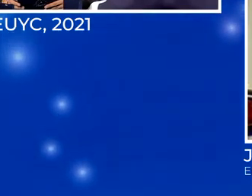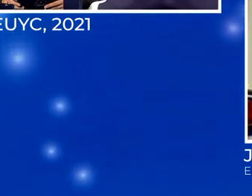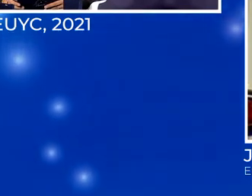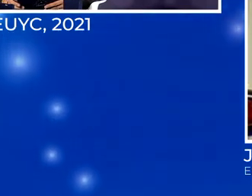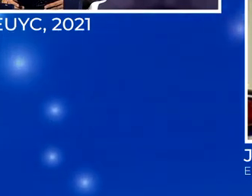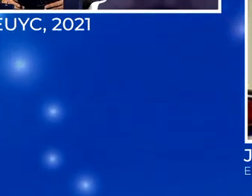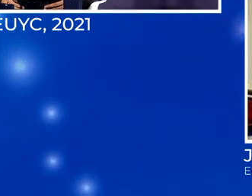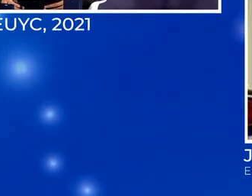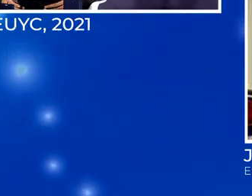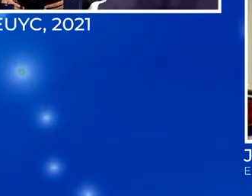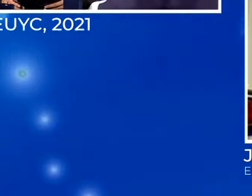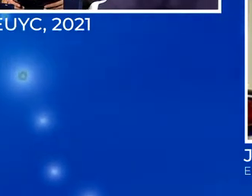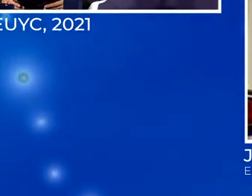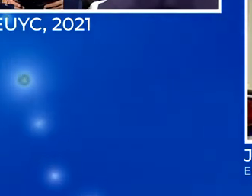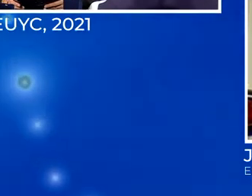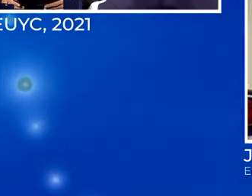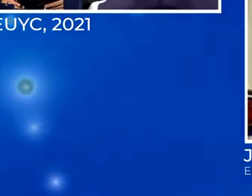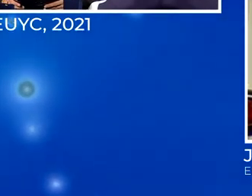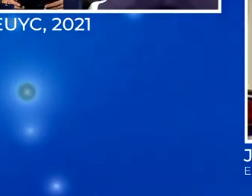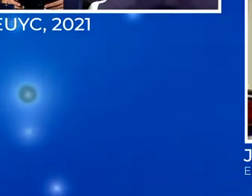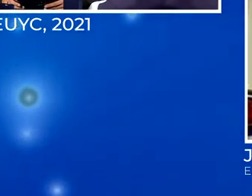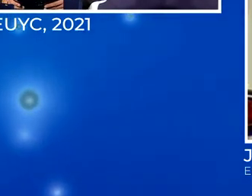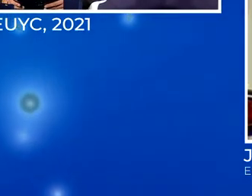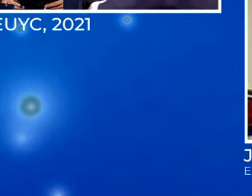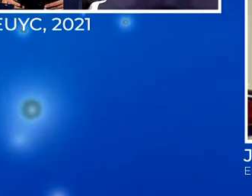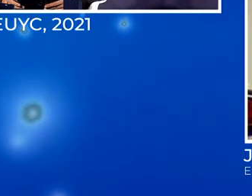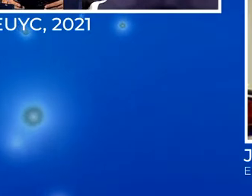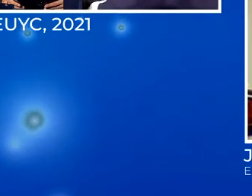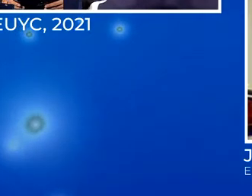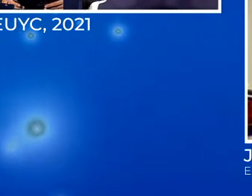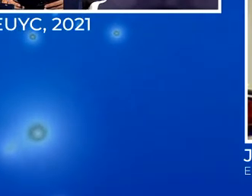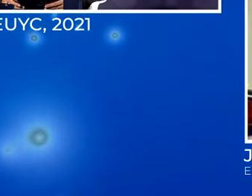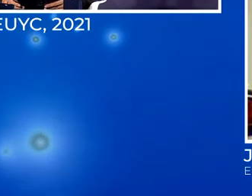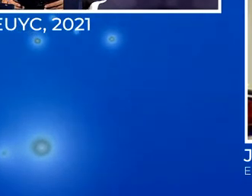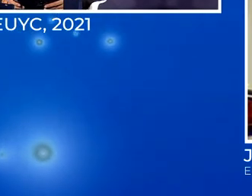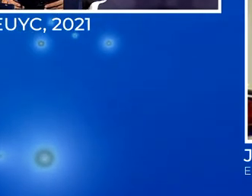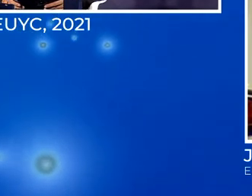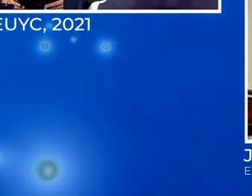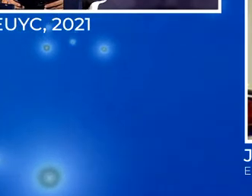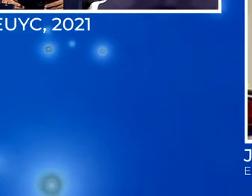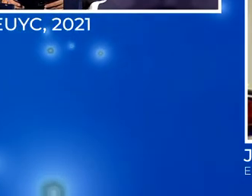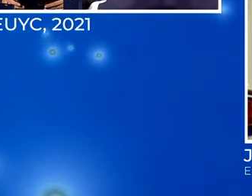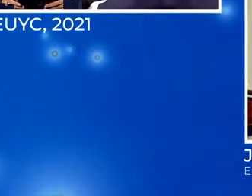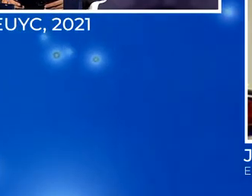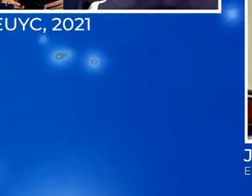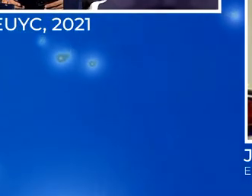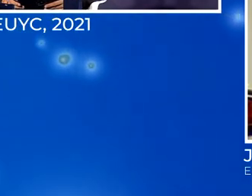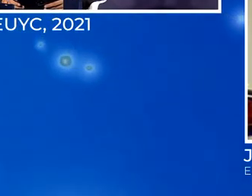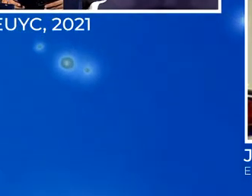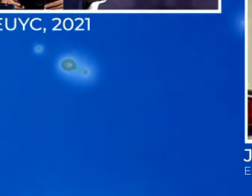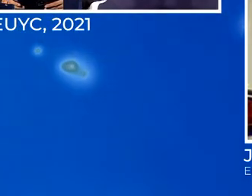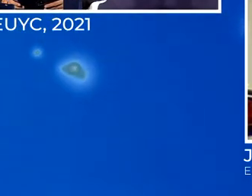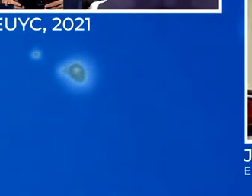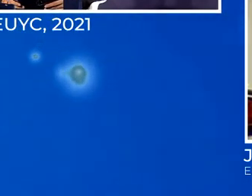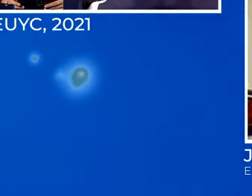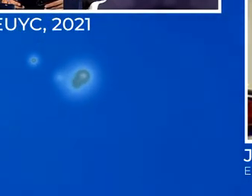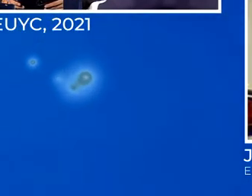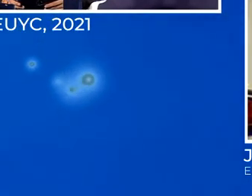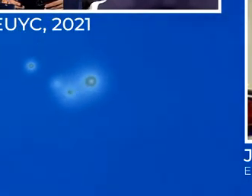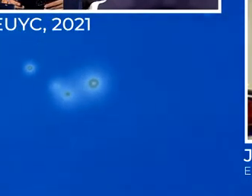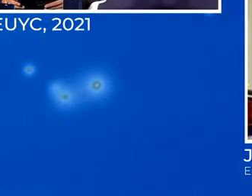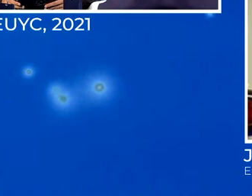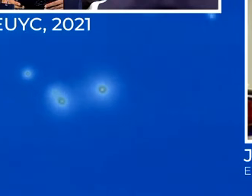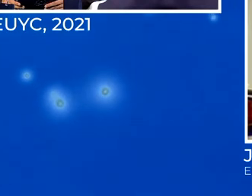the youth delegate perspective. Besides this, we have Christiana here from the European Youth Forum, who is a board member who is